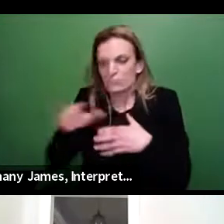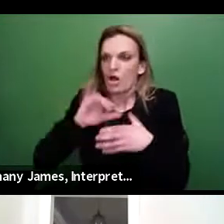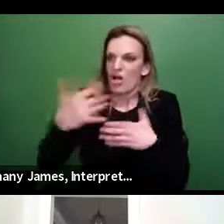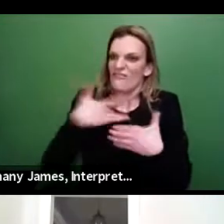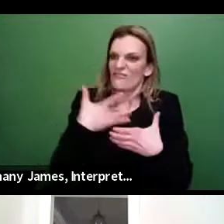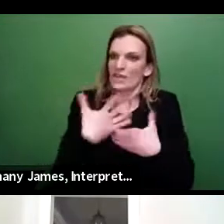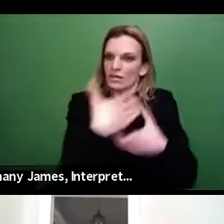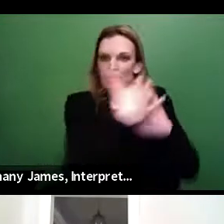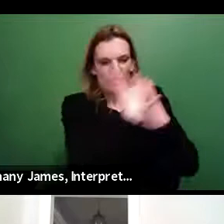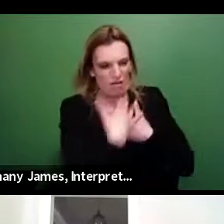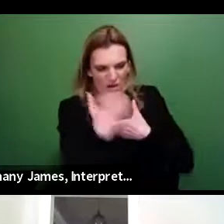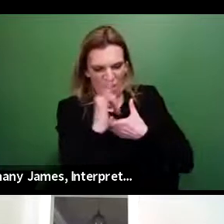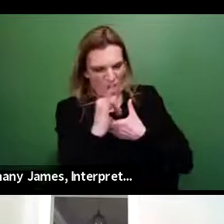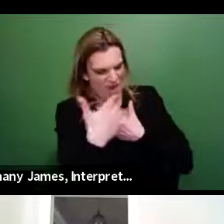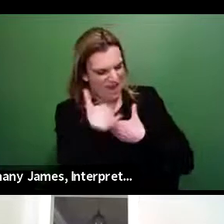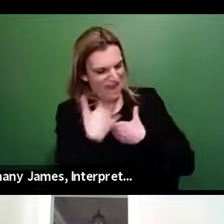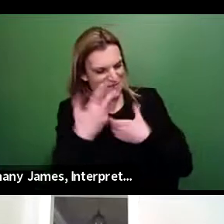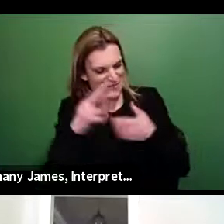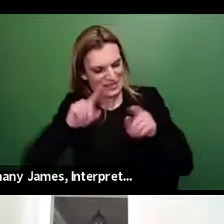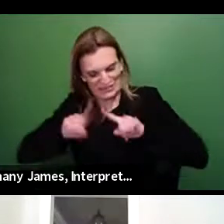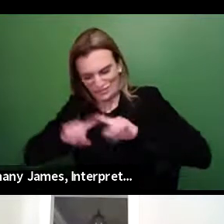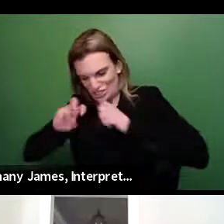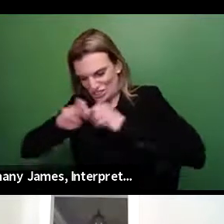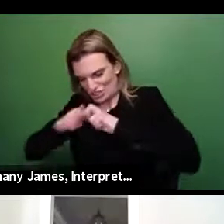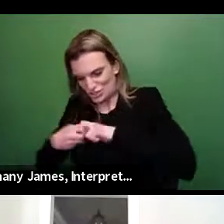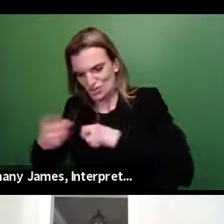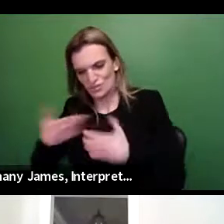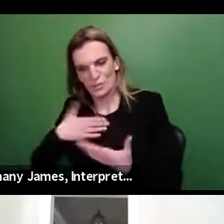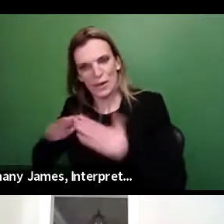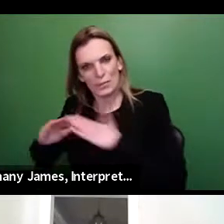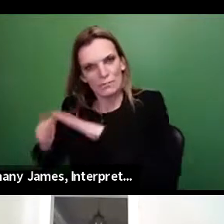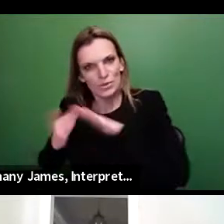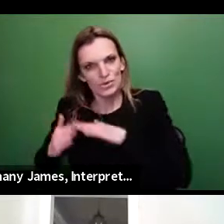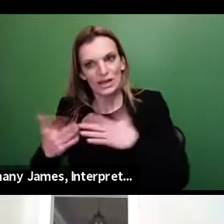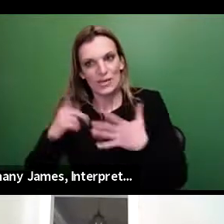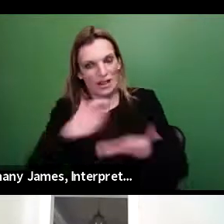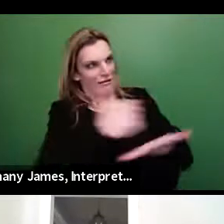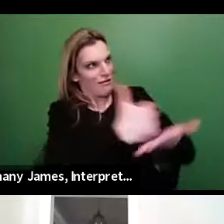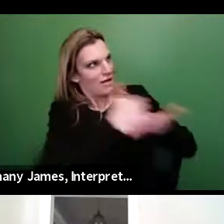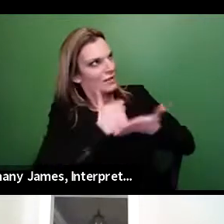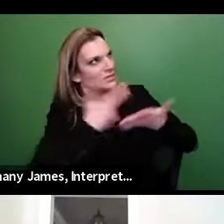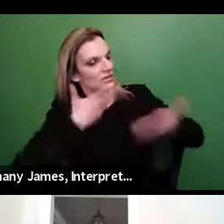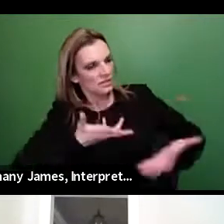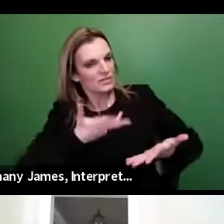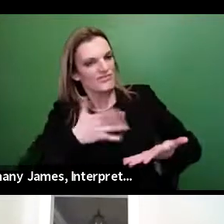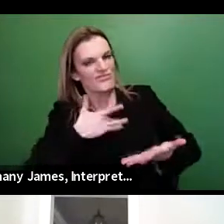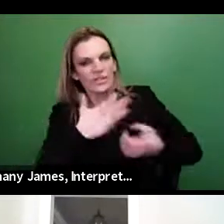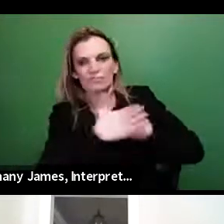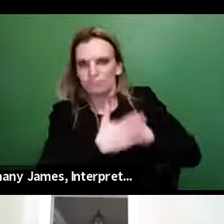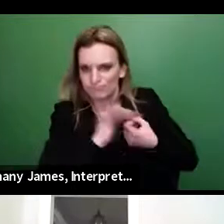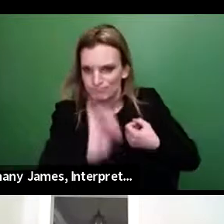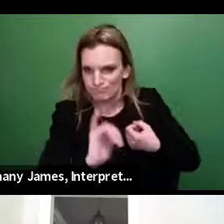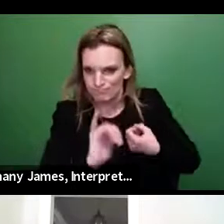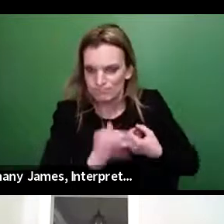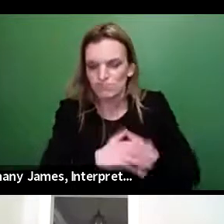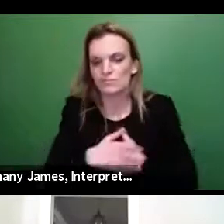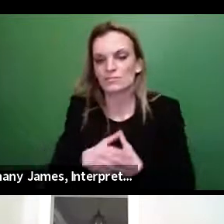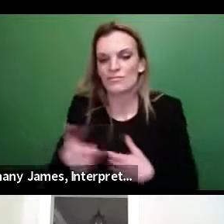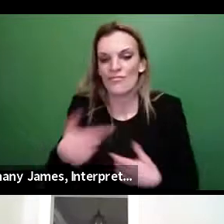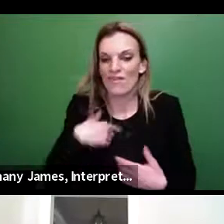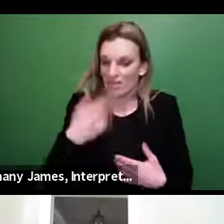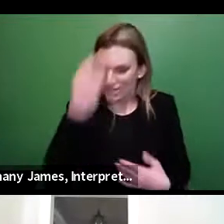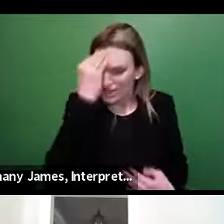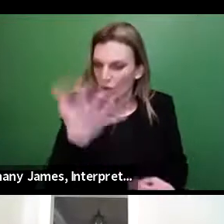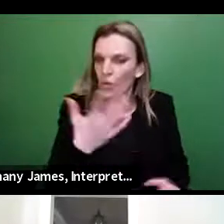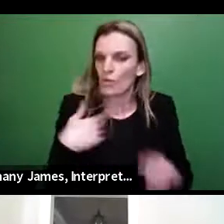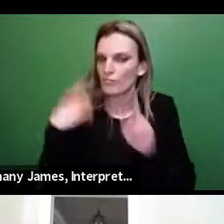our communities. I will go ahead and talk a little bit about what we have done, and it's been completely a different world for us